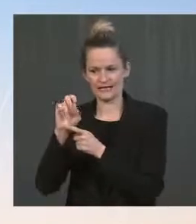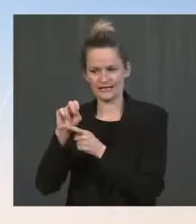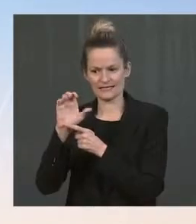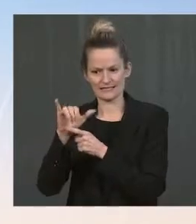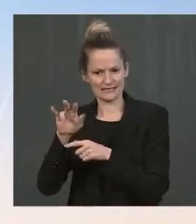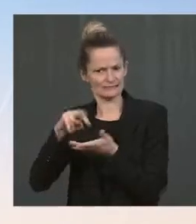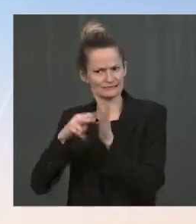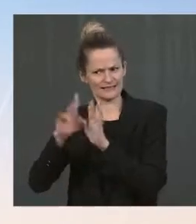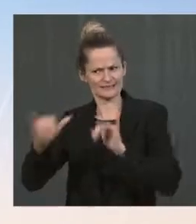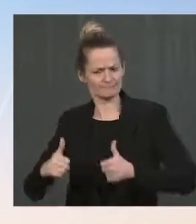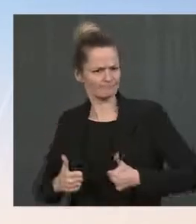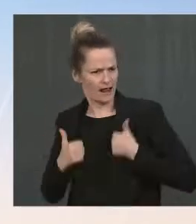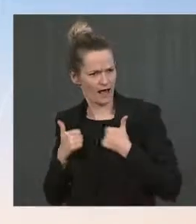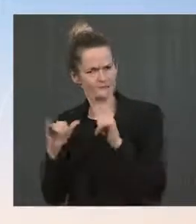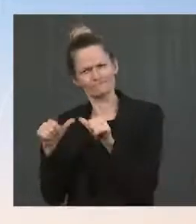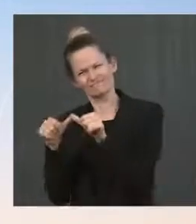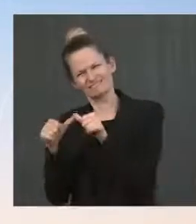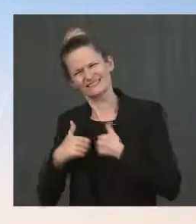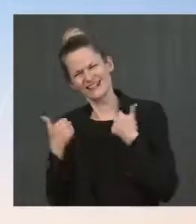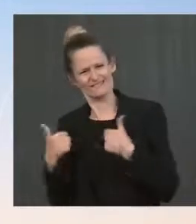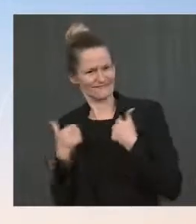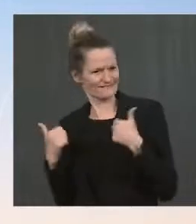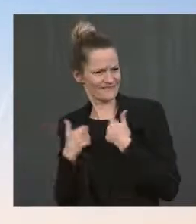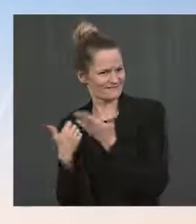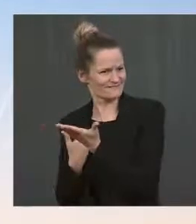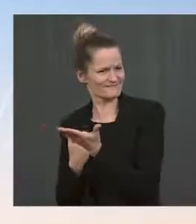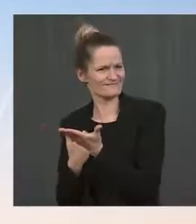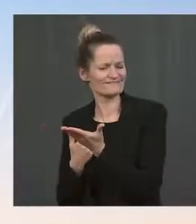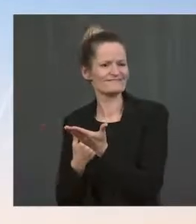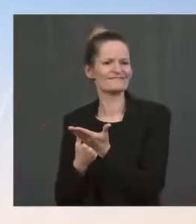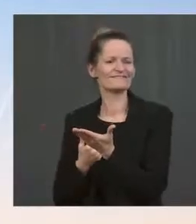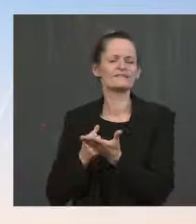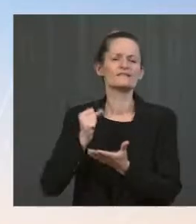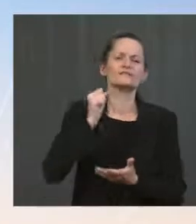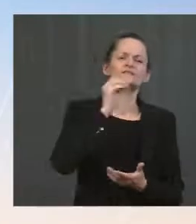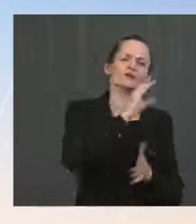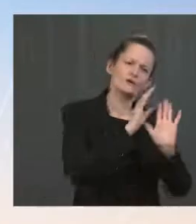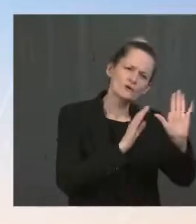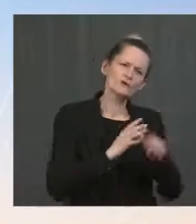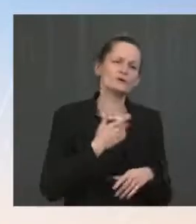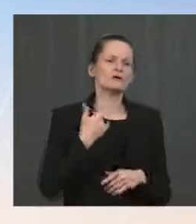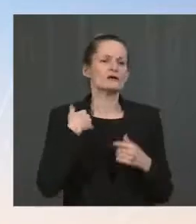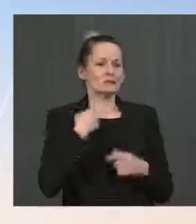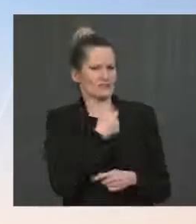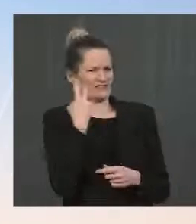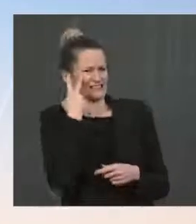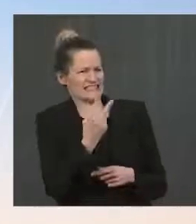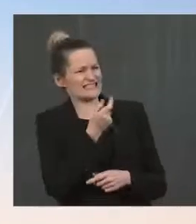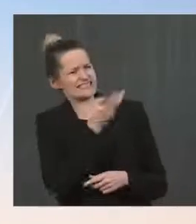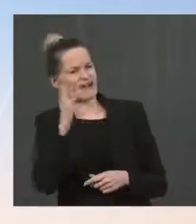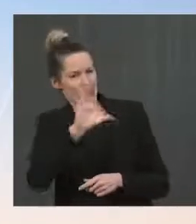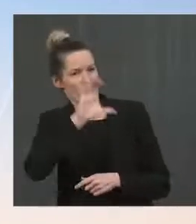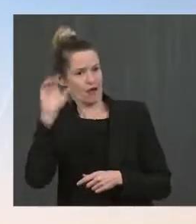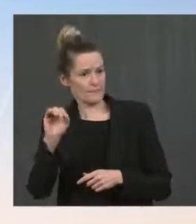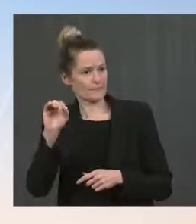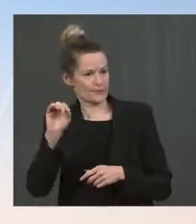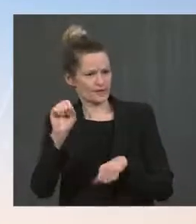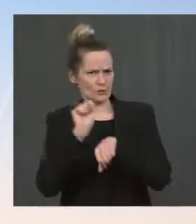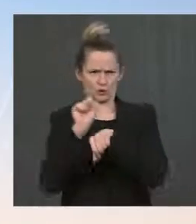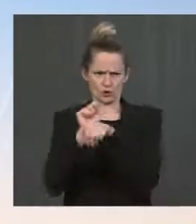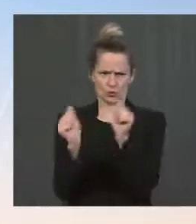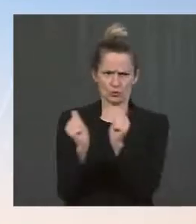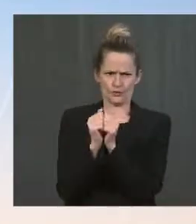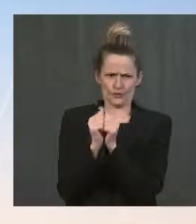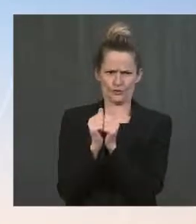supply chains, coupled with consolidation in particular industries, left our economy extraordinarily vulnerable.